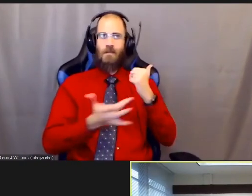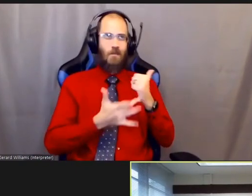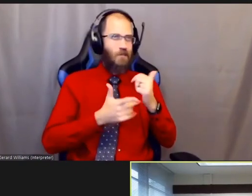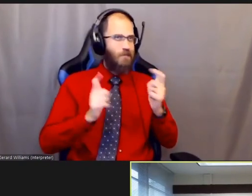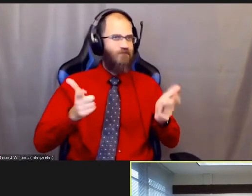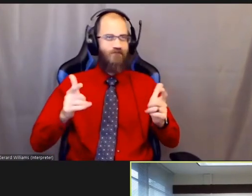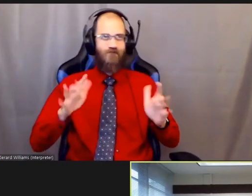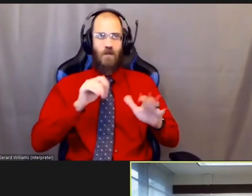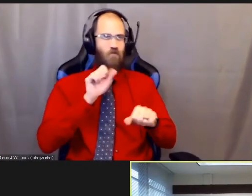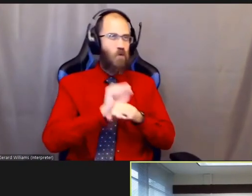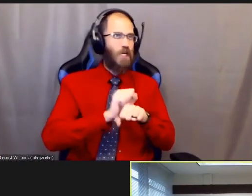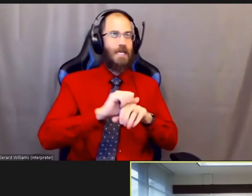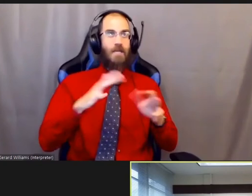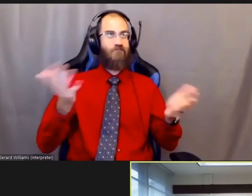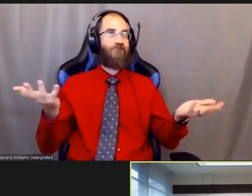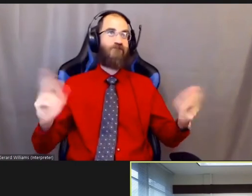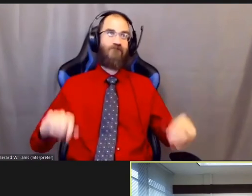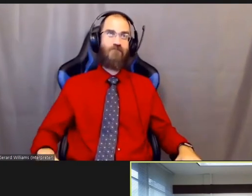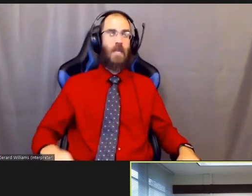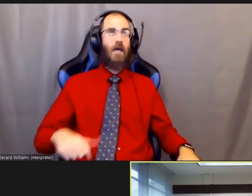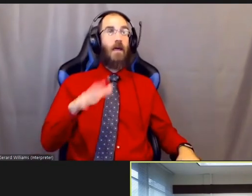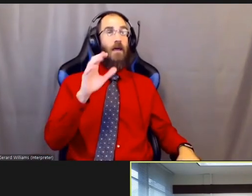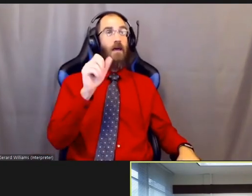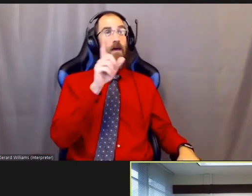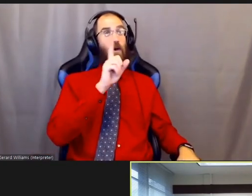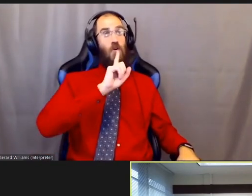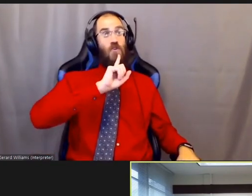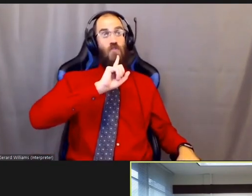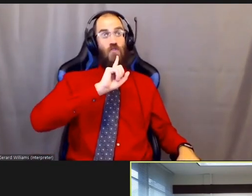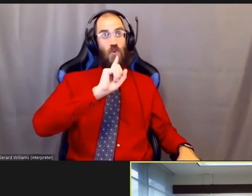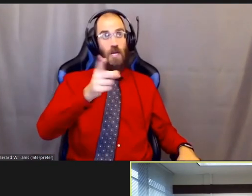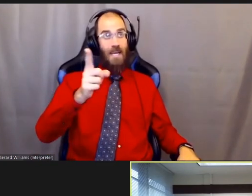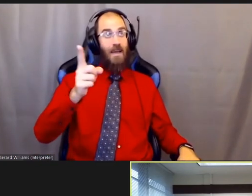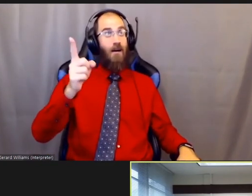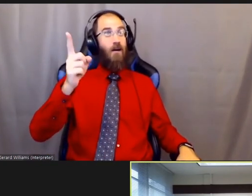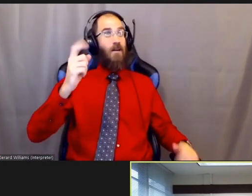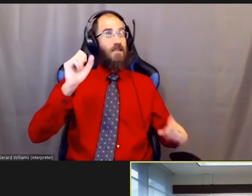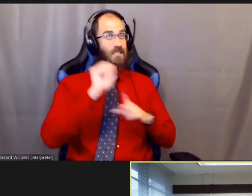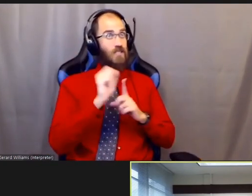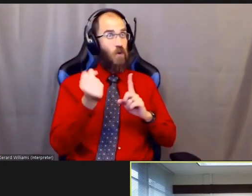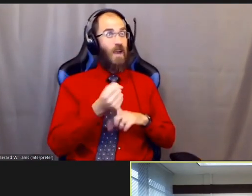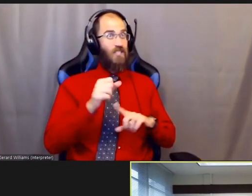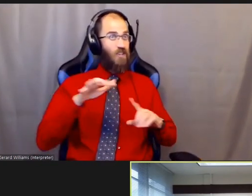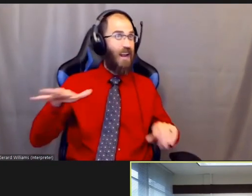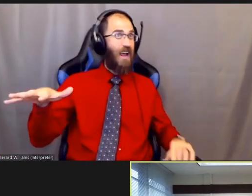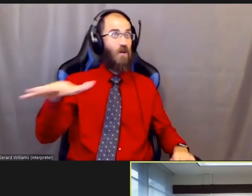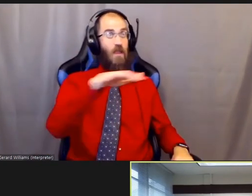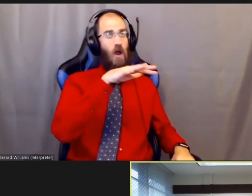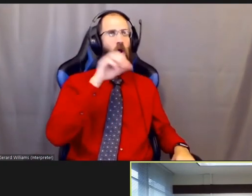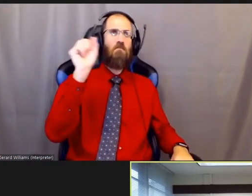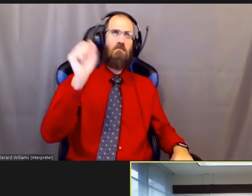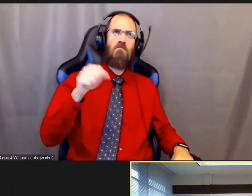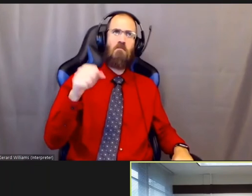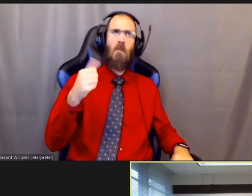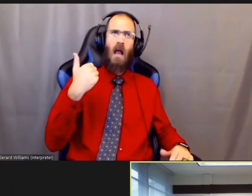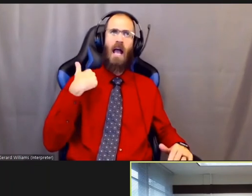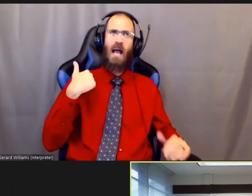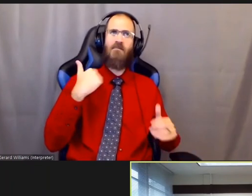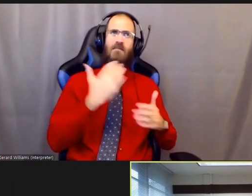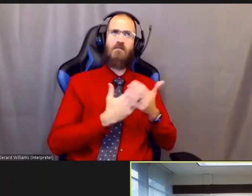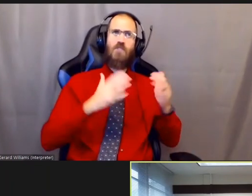So the real life situation is that there's some wonderful things out there.